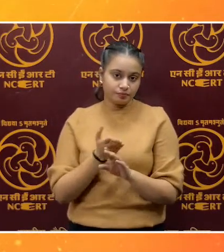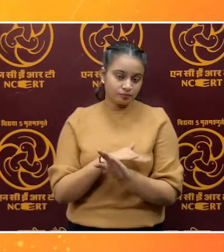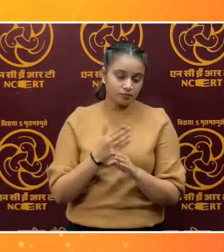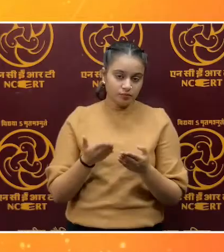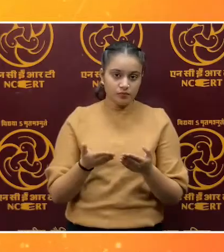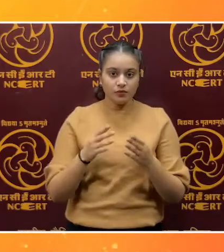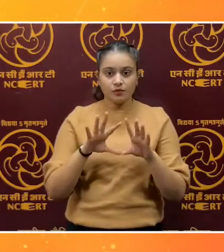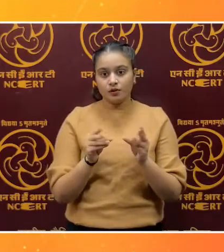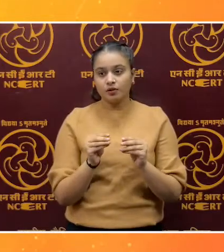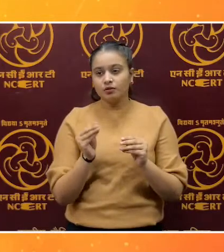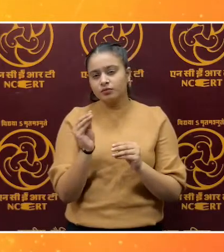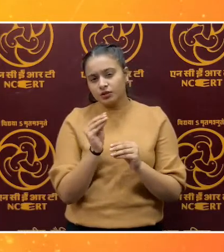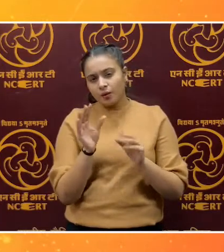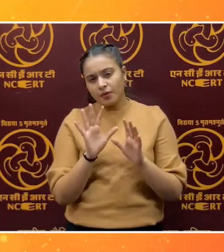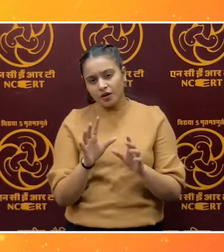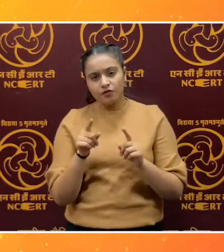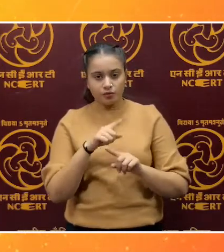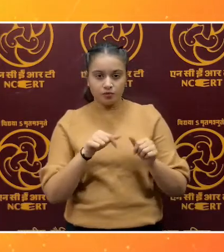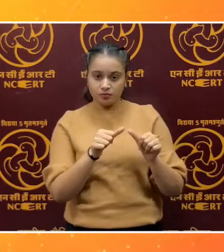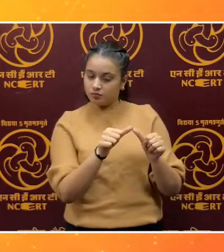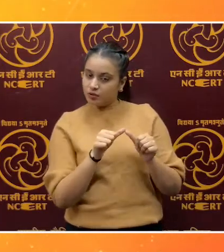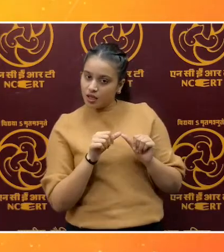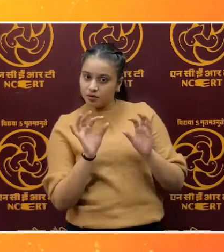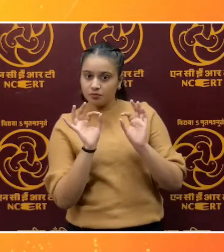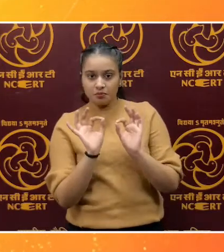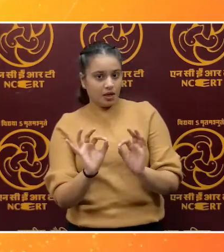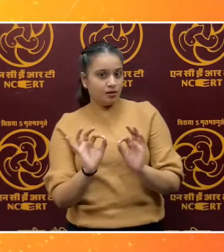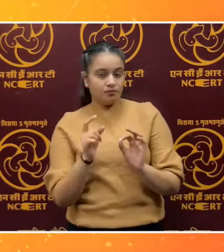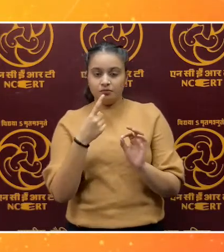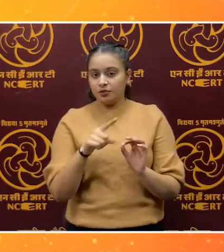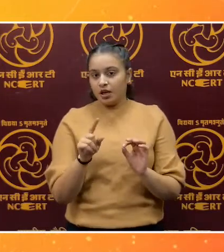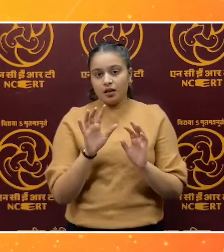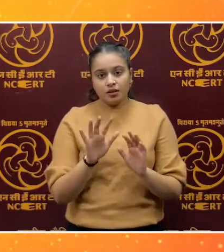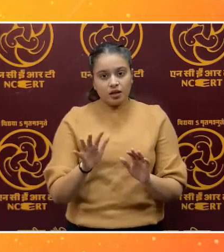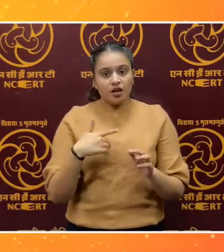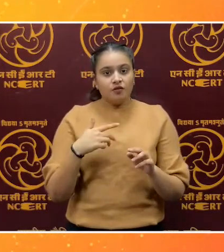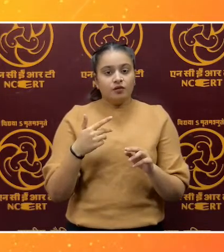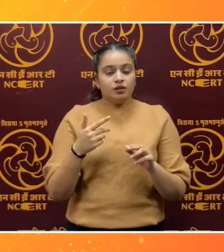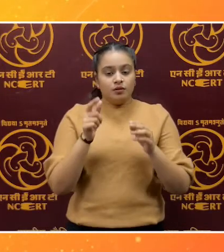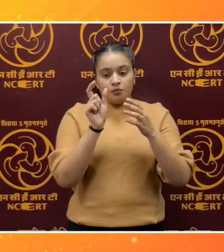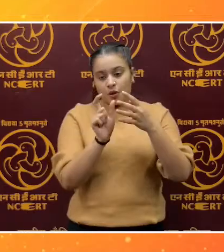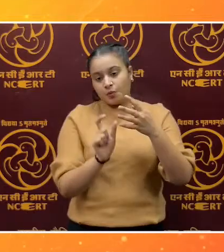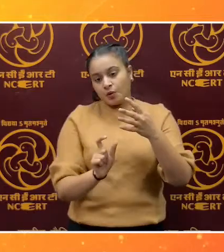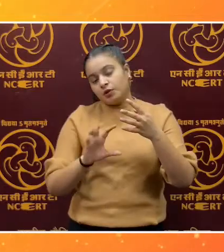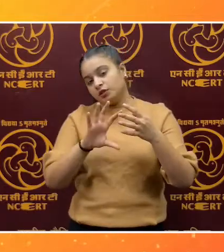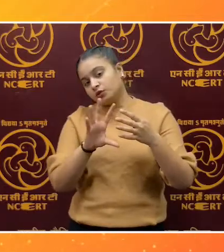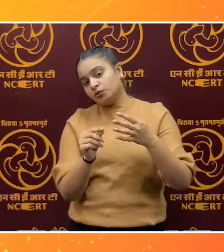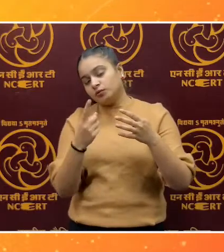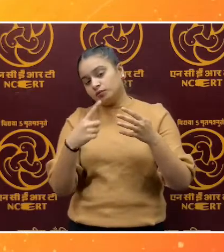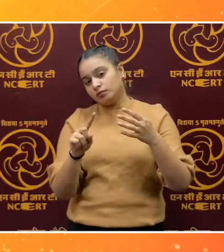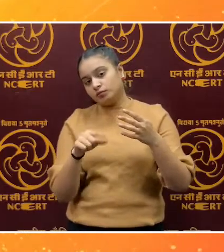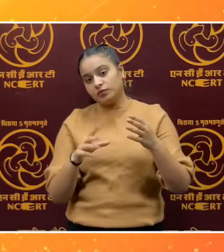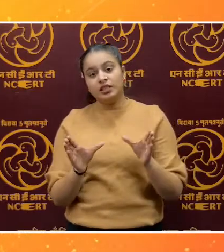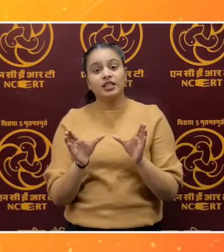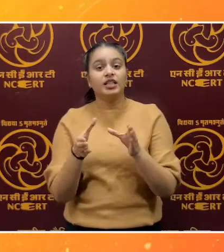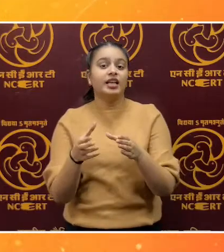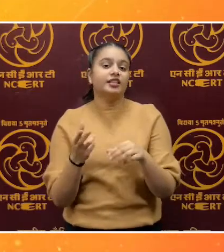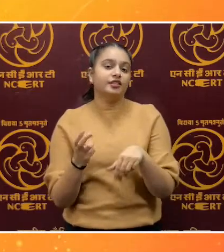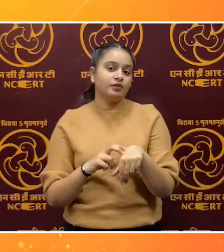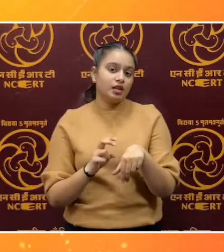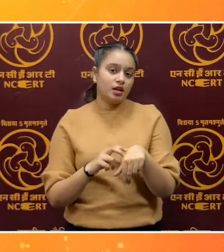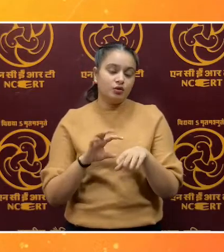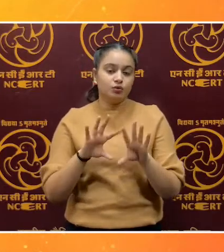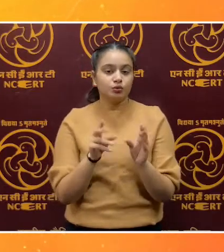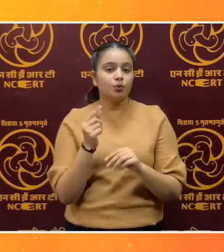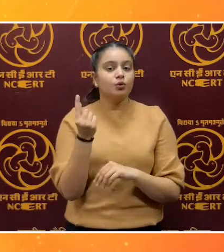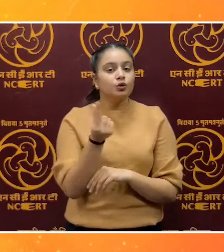I have few. See, you have answered all right. A flight of parrot, a flock of sheep. So these are the collective nouns when you